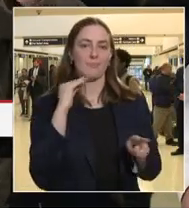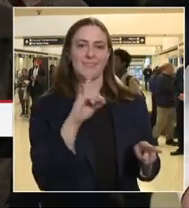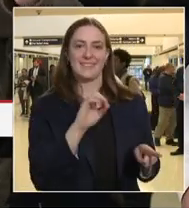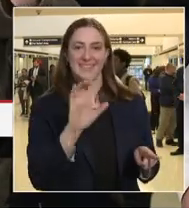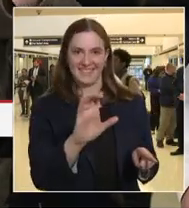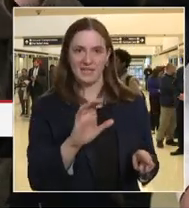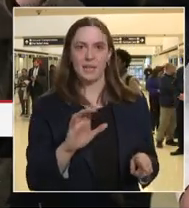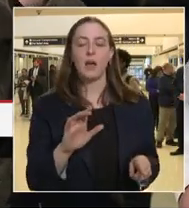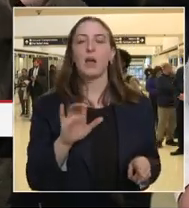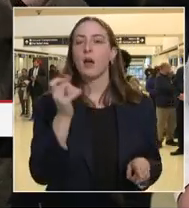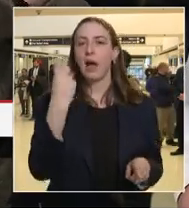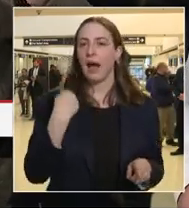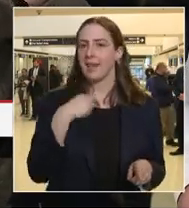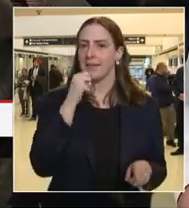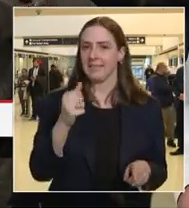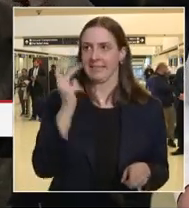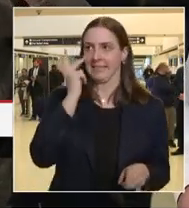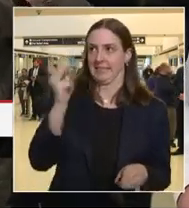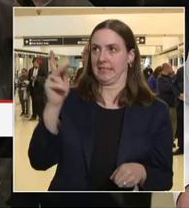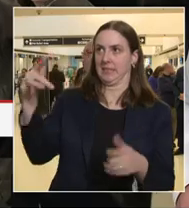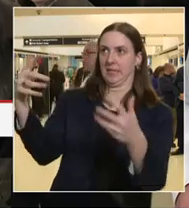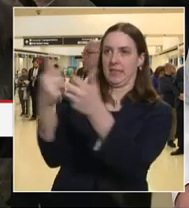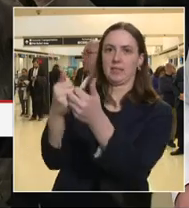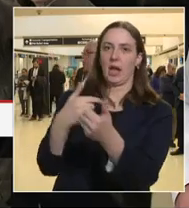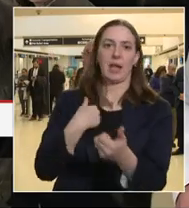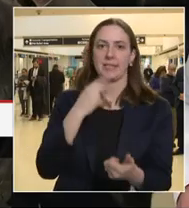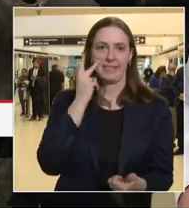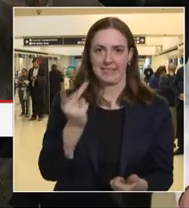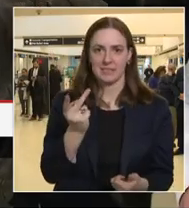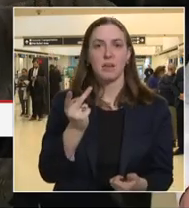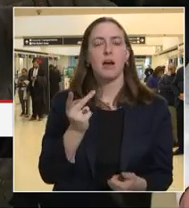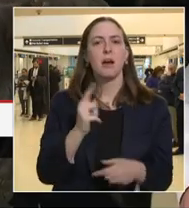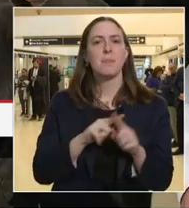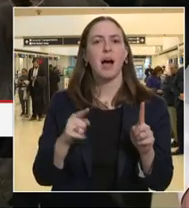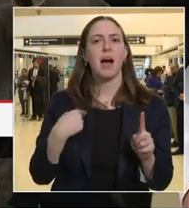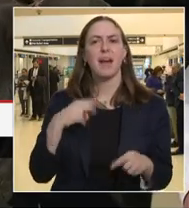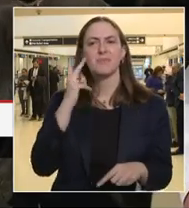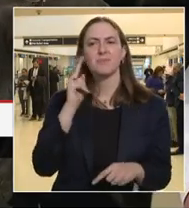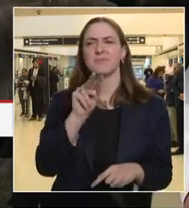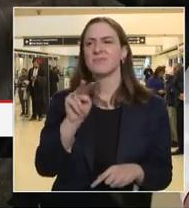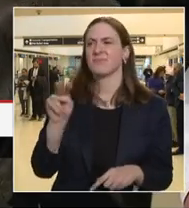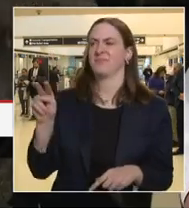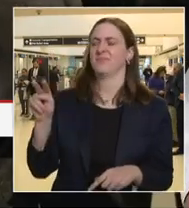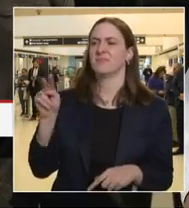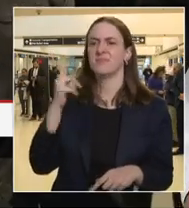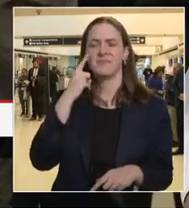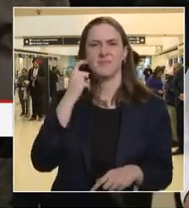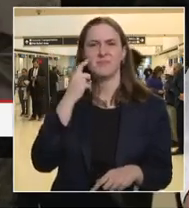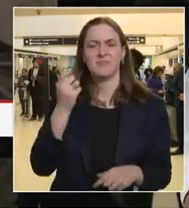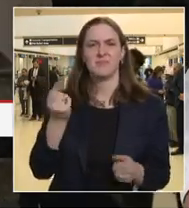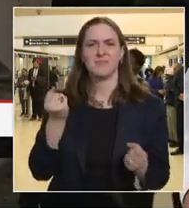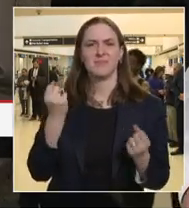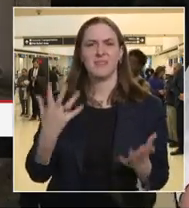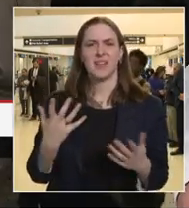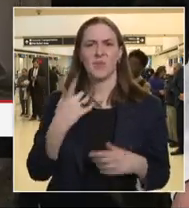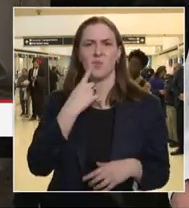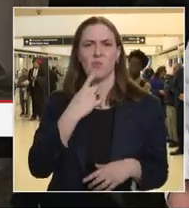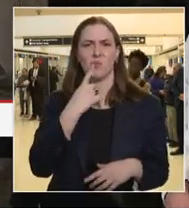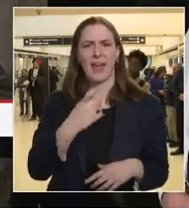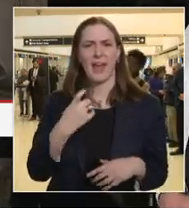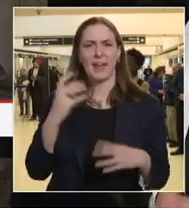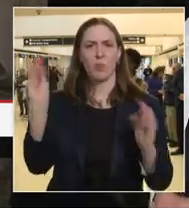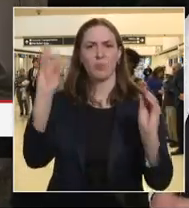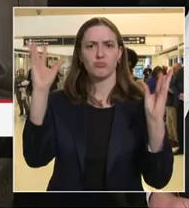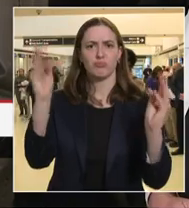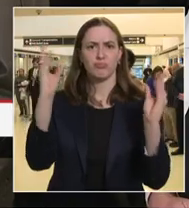I wondered, I'd never seen this many red lights streaming towards the airport and across the river in Maryland